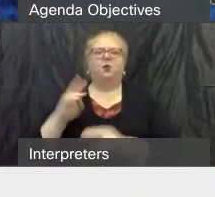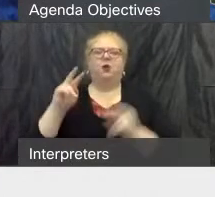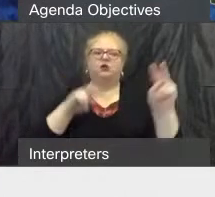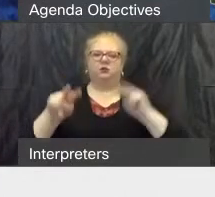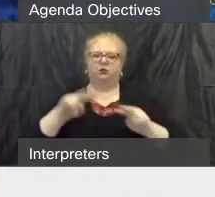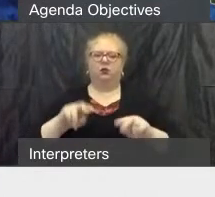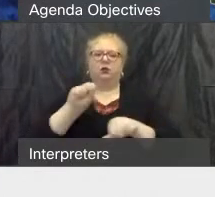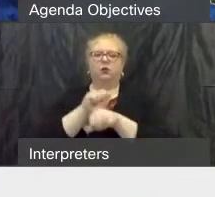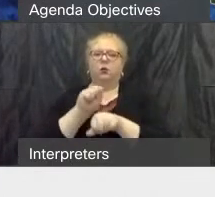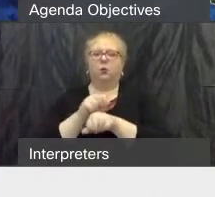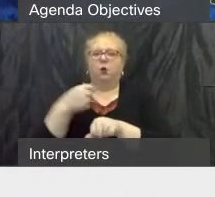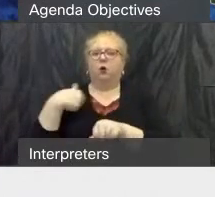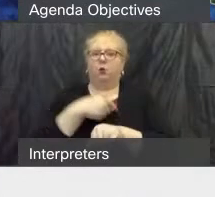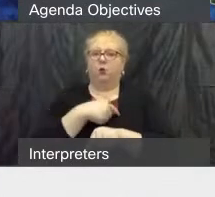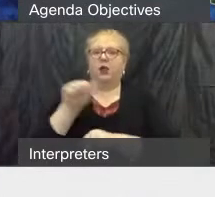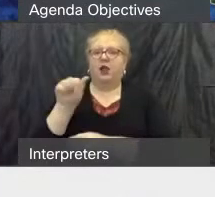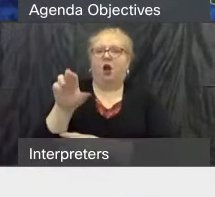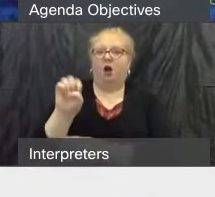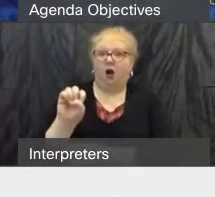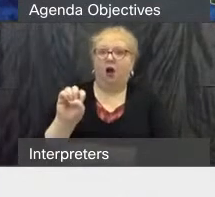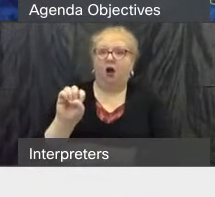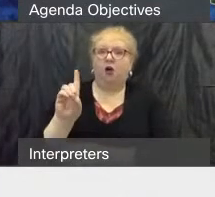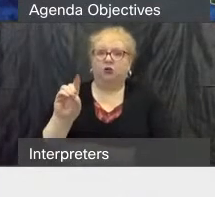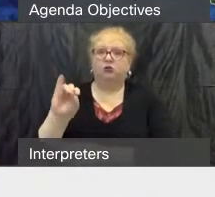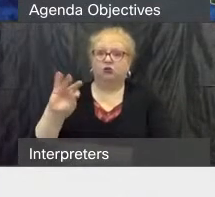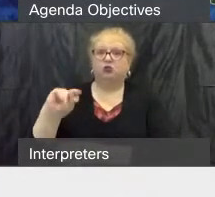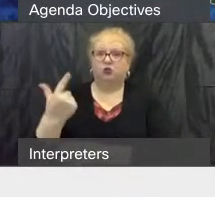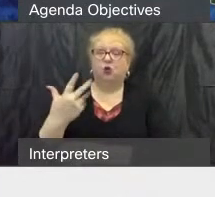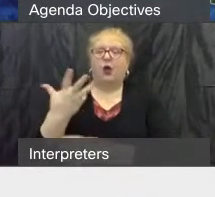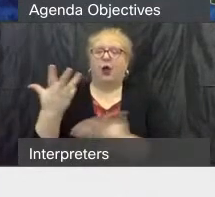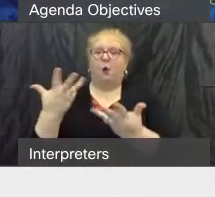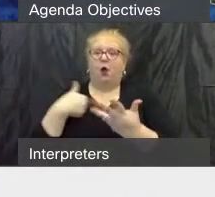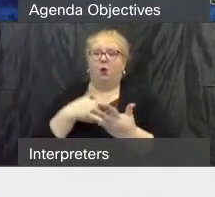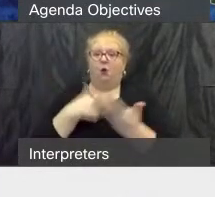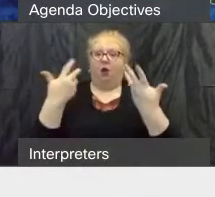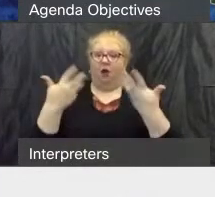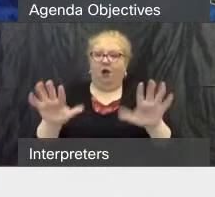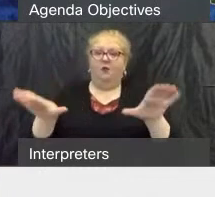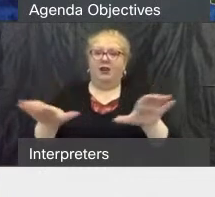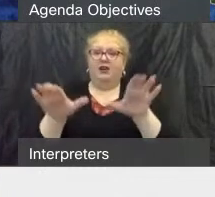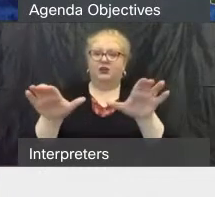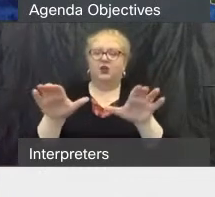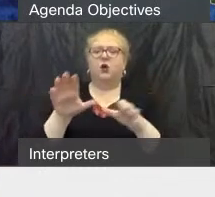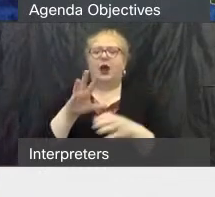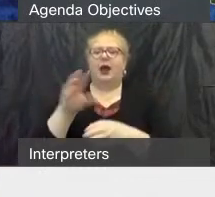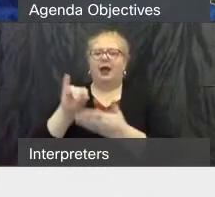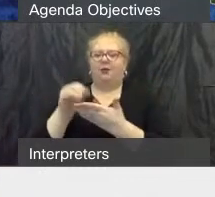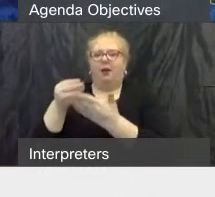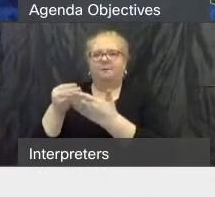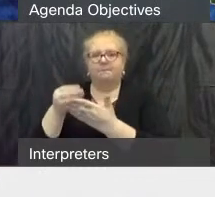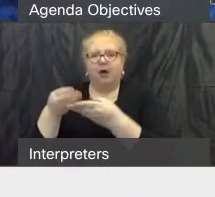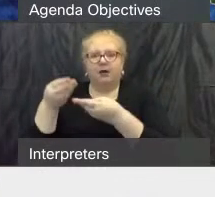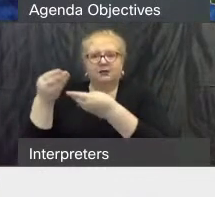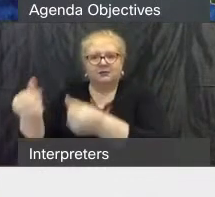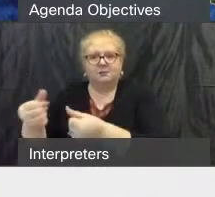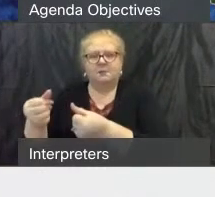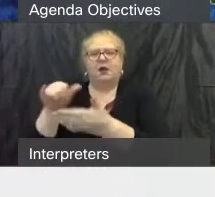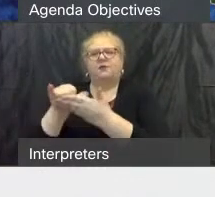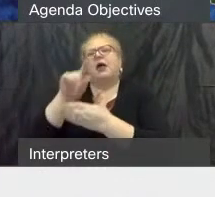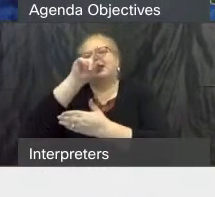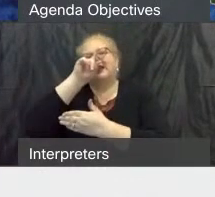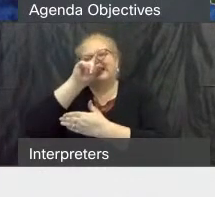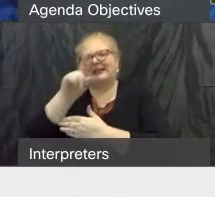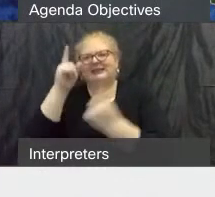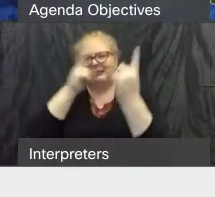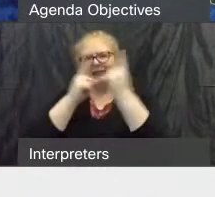those areas right now. We're doing, when you take into account bond dollars, grant funds, and things of that nature that we have with federal funds, as